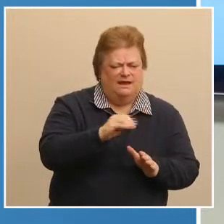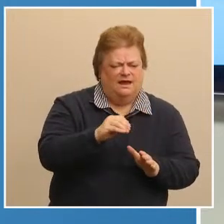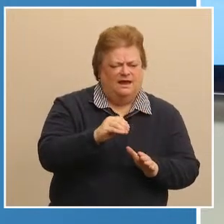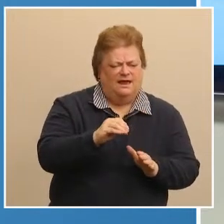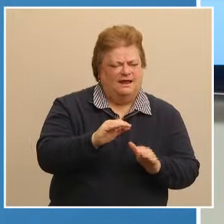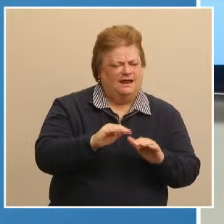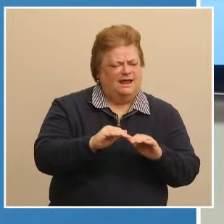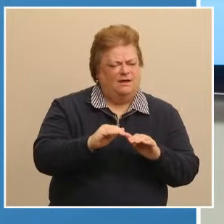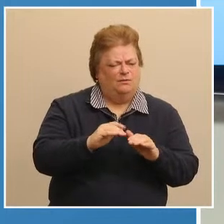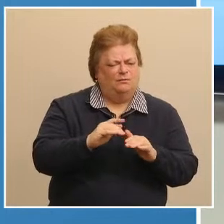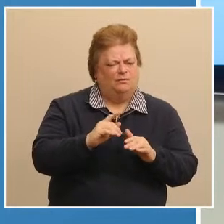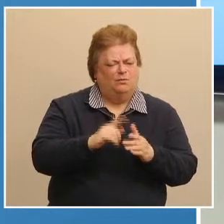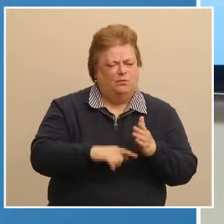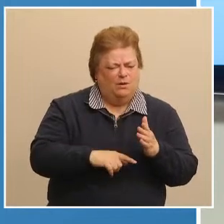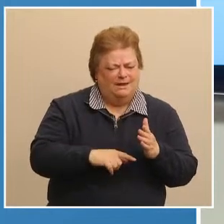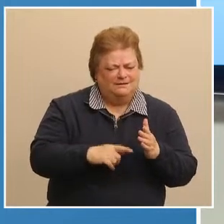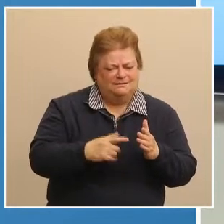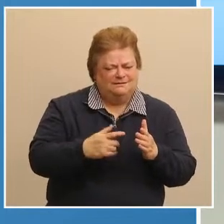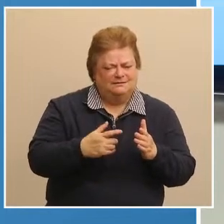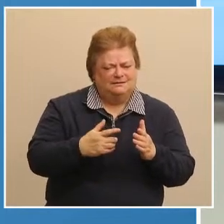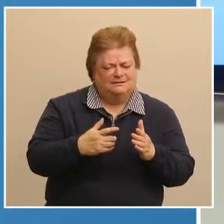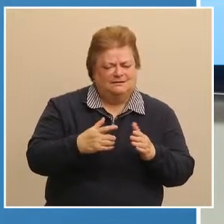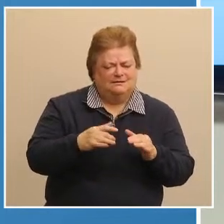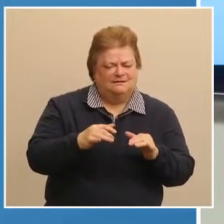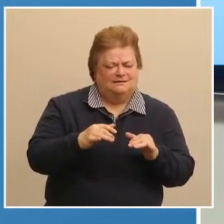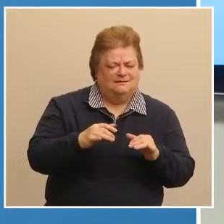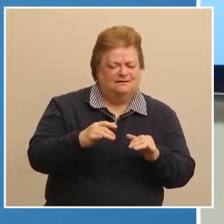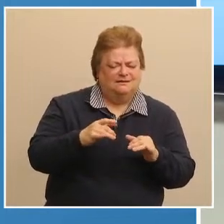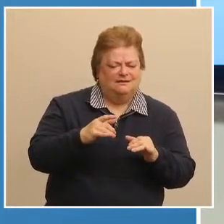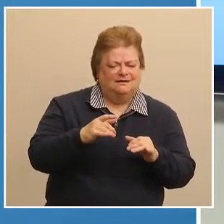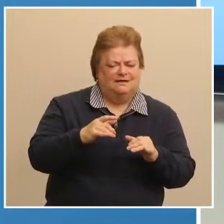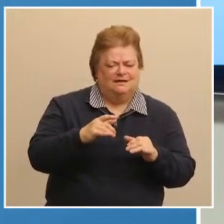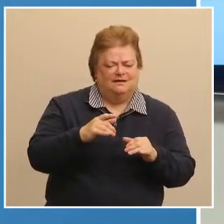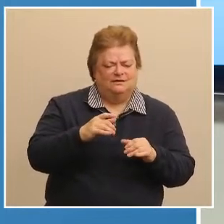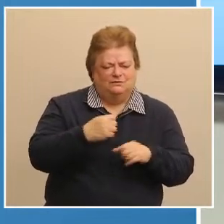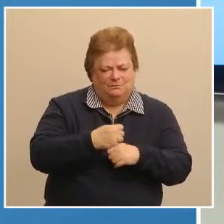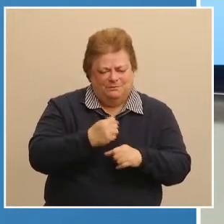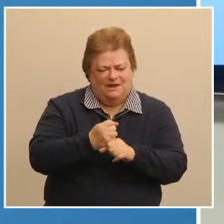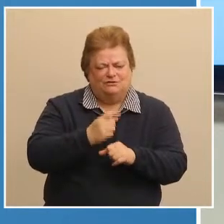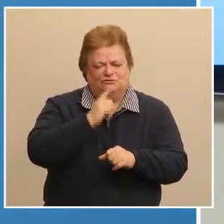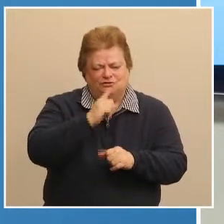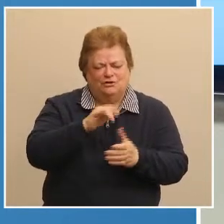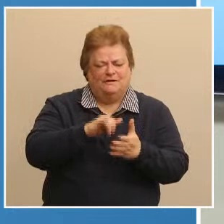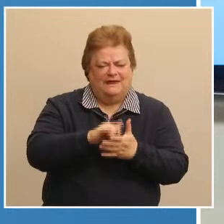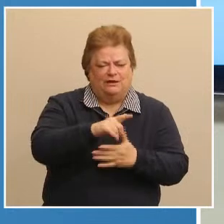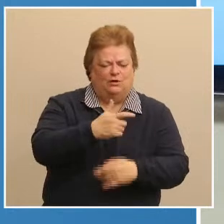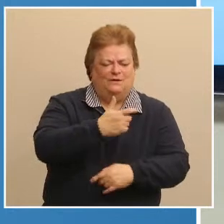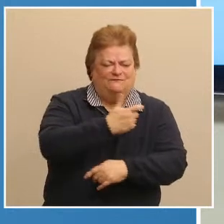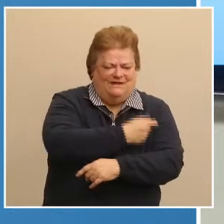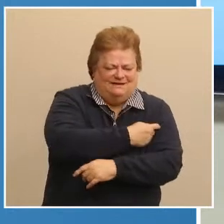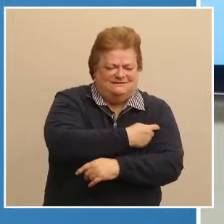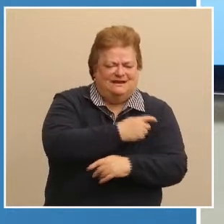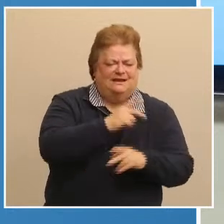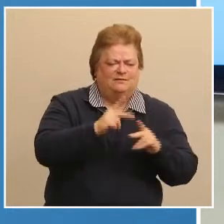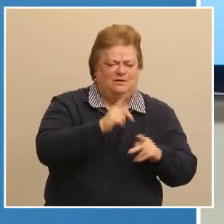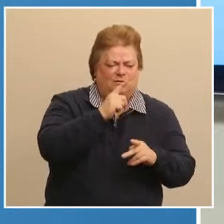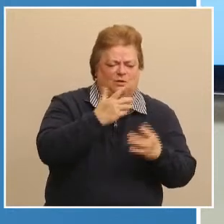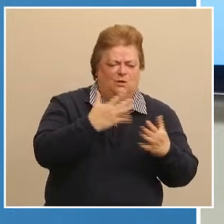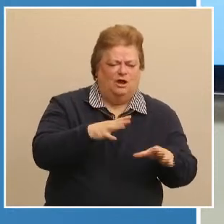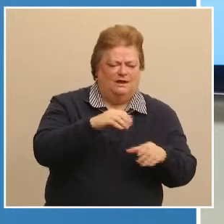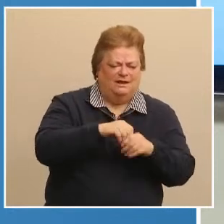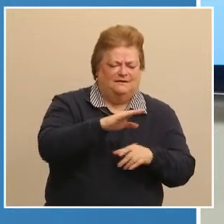do you guys have in place to make sure that kind of you're vaccinating the people that are registered in your system, as opposed to maybe